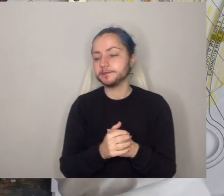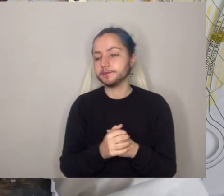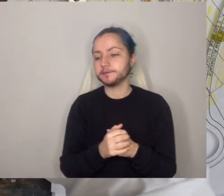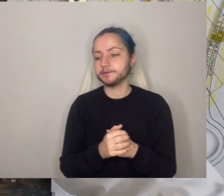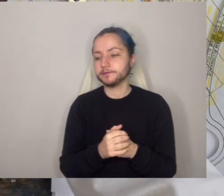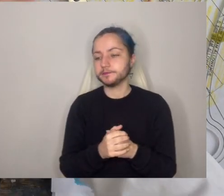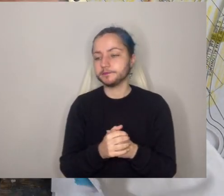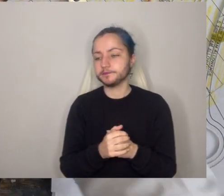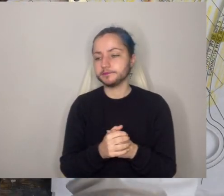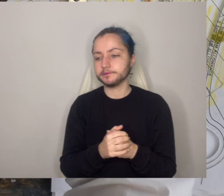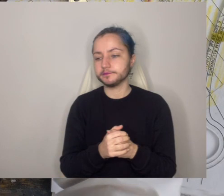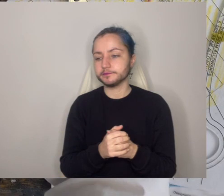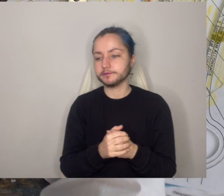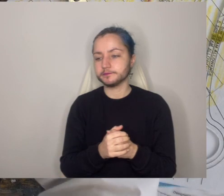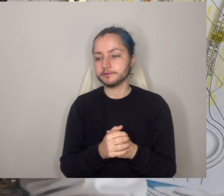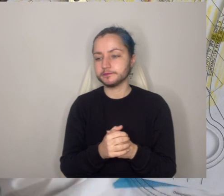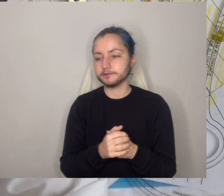here up.